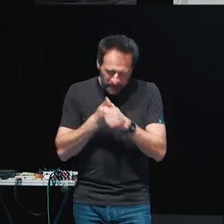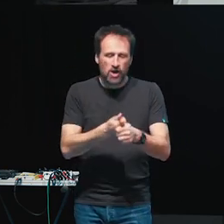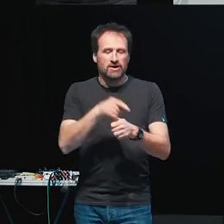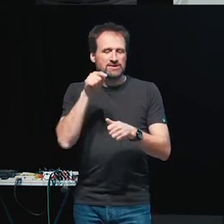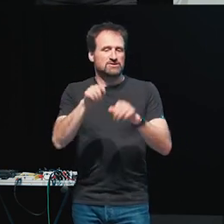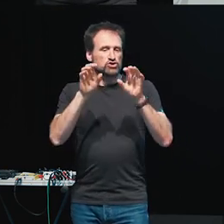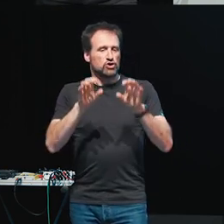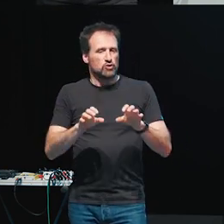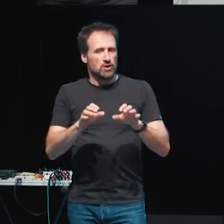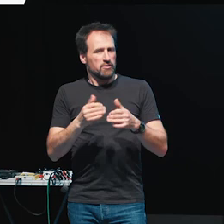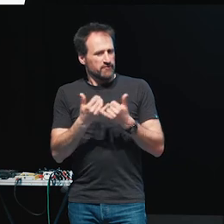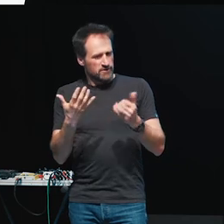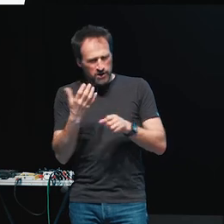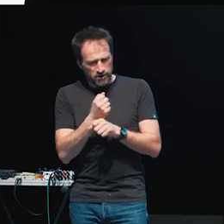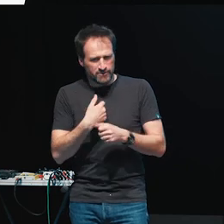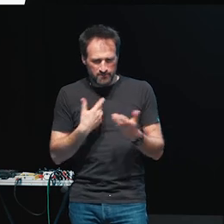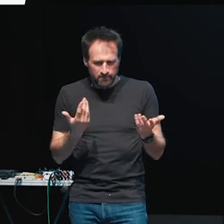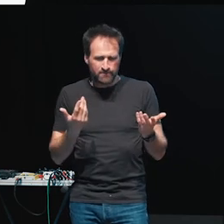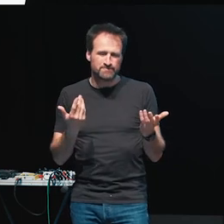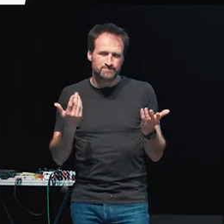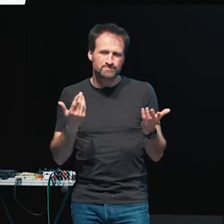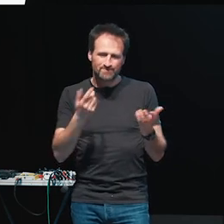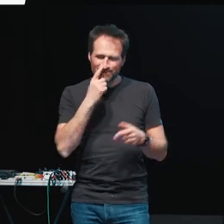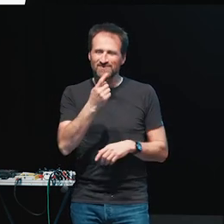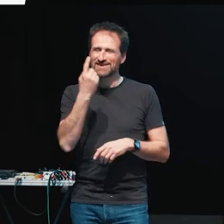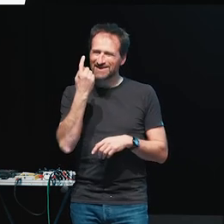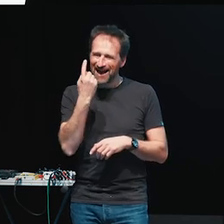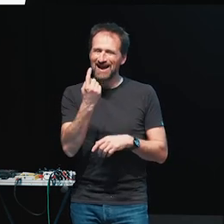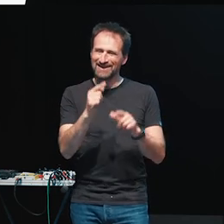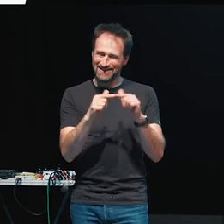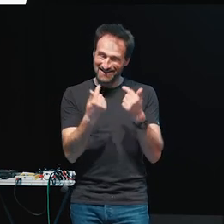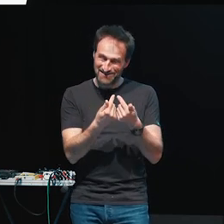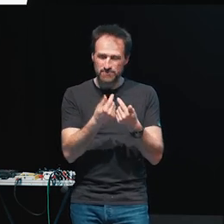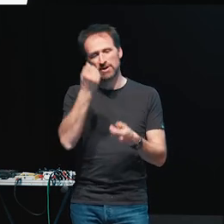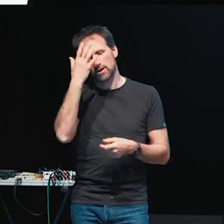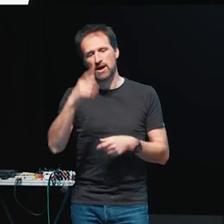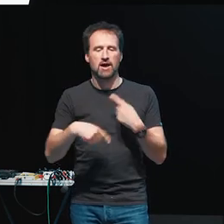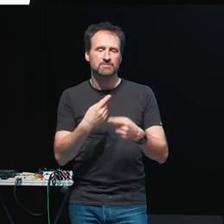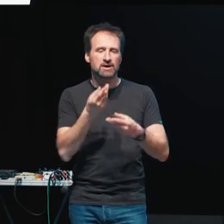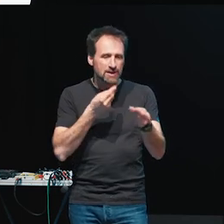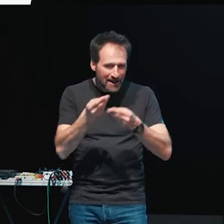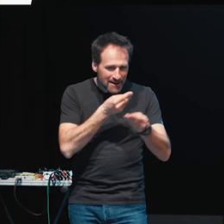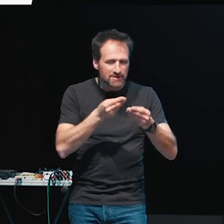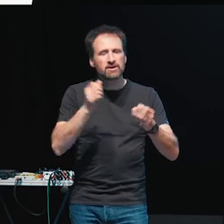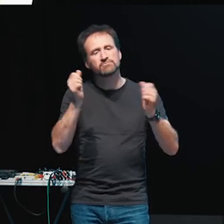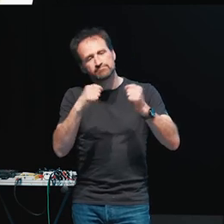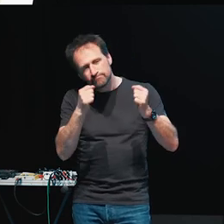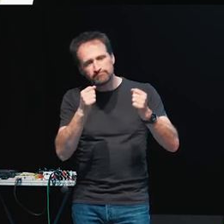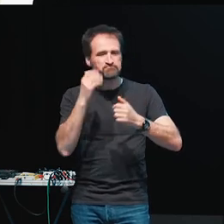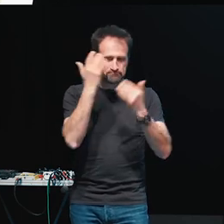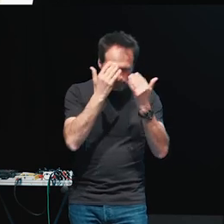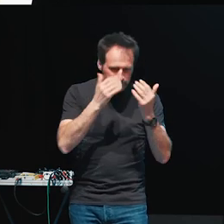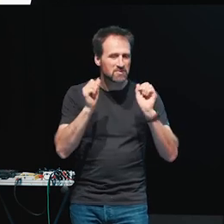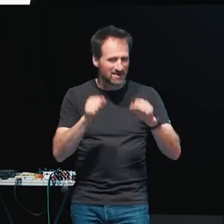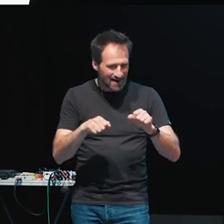again, if it's just one single team, we of course can always talk to each other, we can always agree.